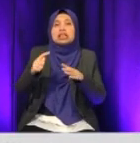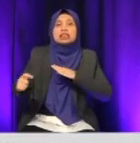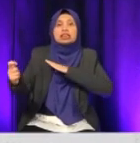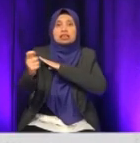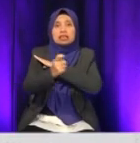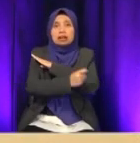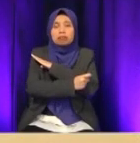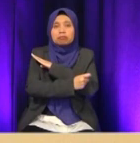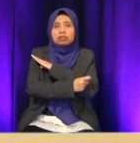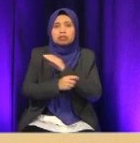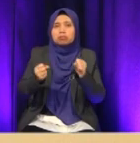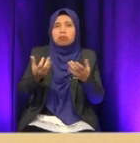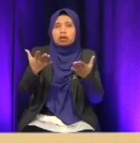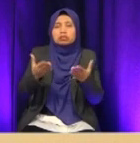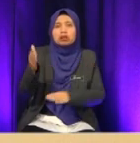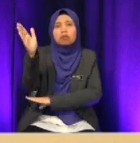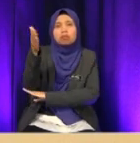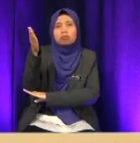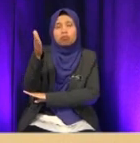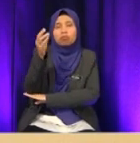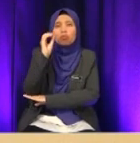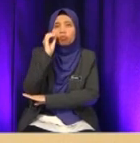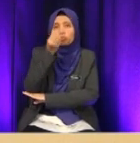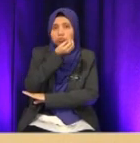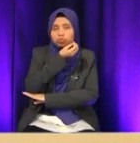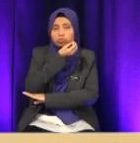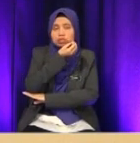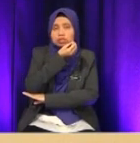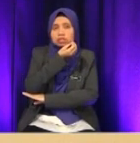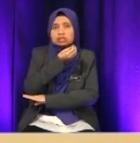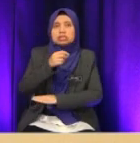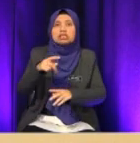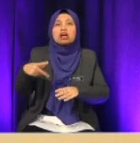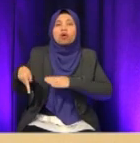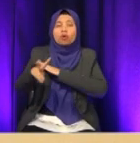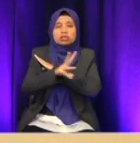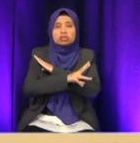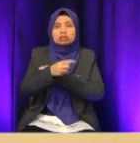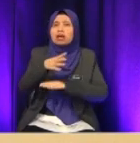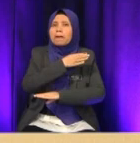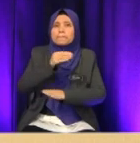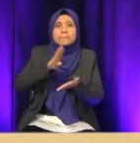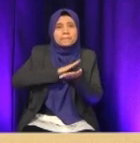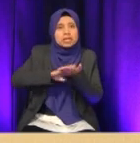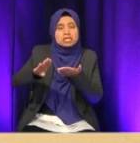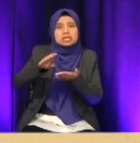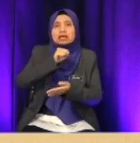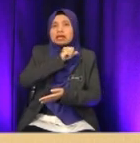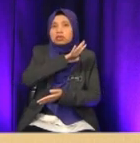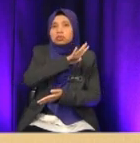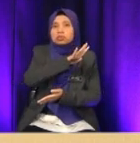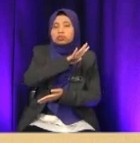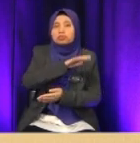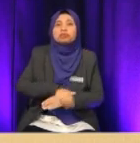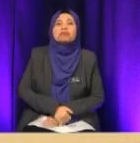planted lots of flowers and trees, but they needed some help keeping the area clear of rubbish, so that's where good gym members were able